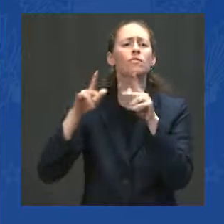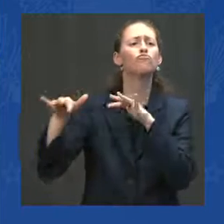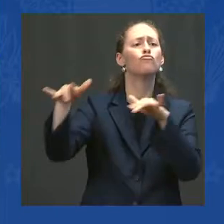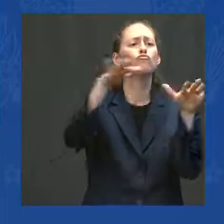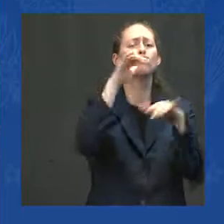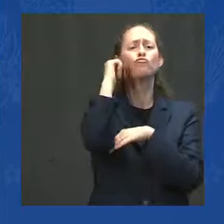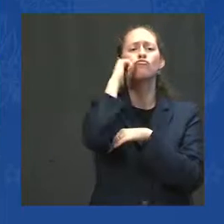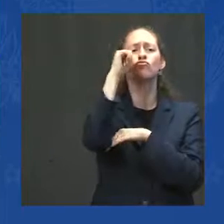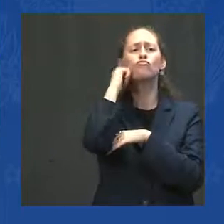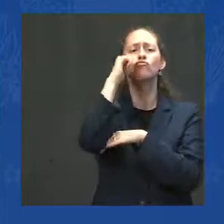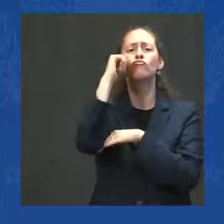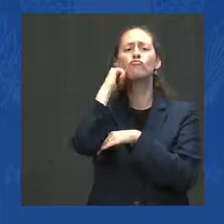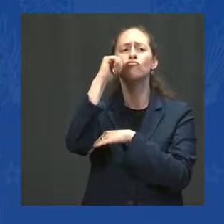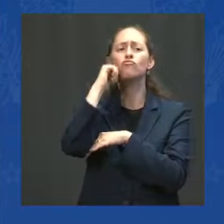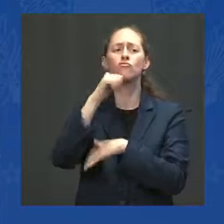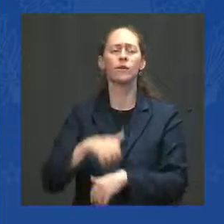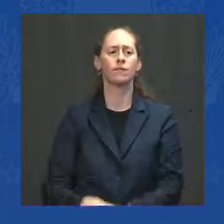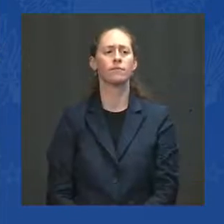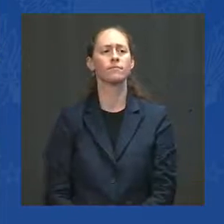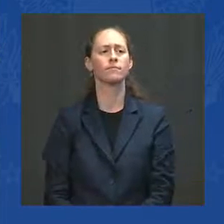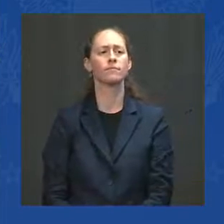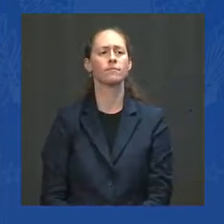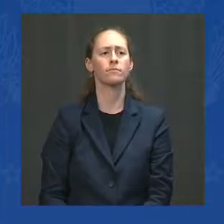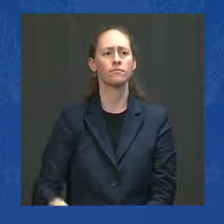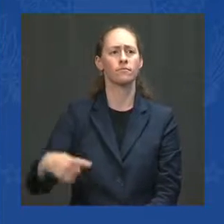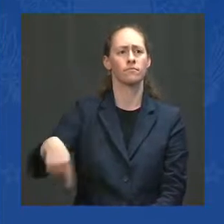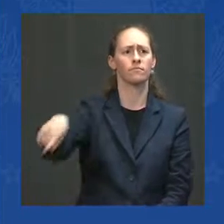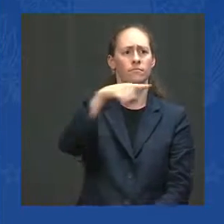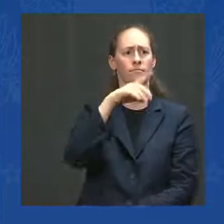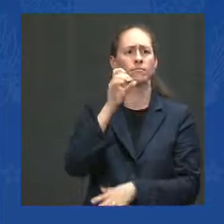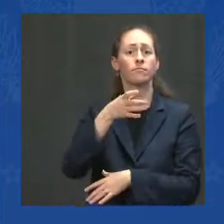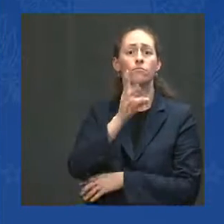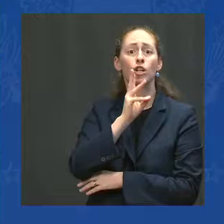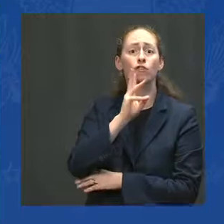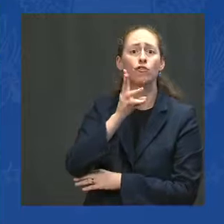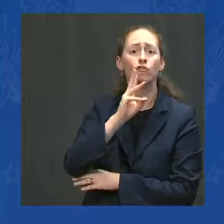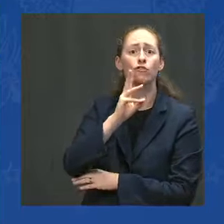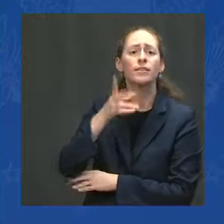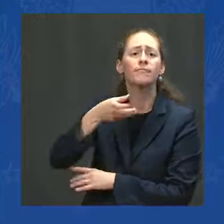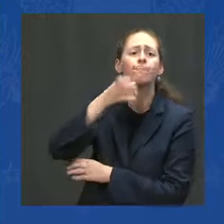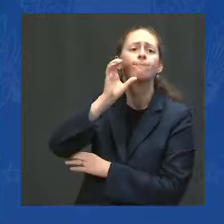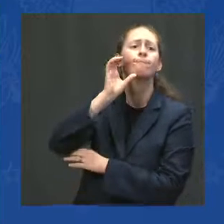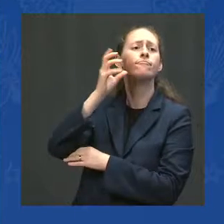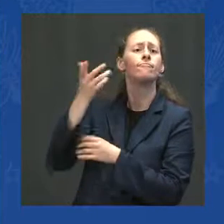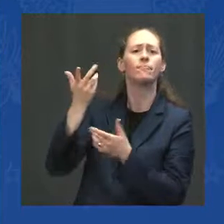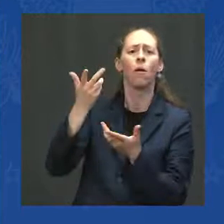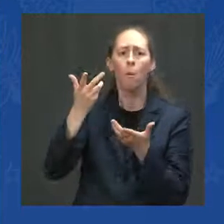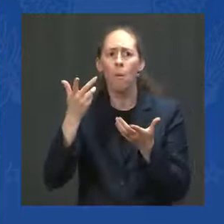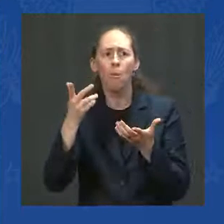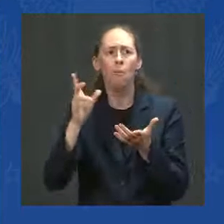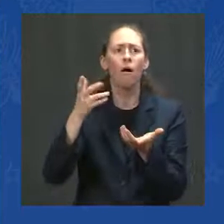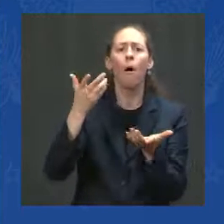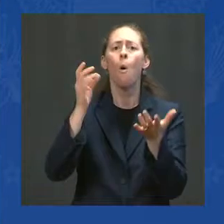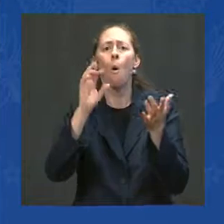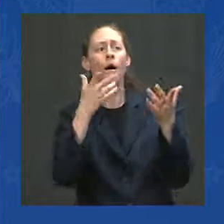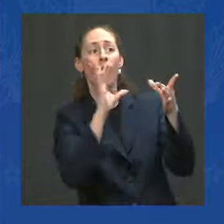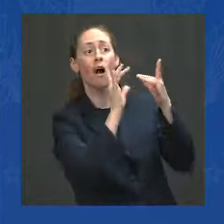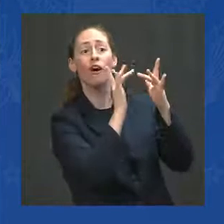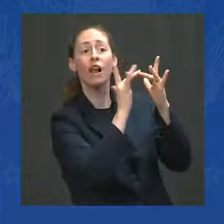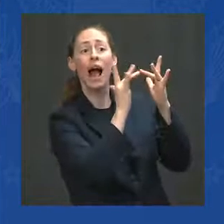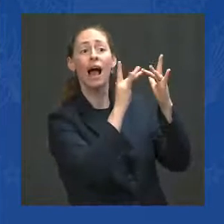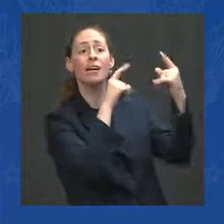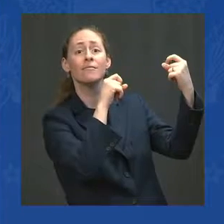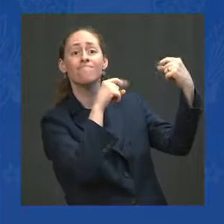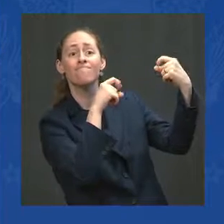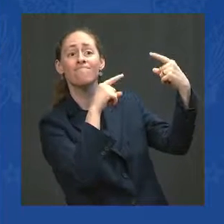from lead pipes or go to a fast food parking lot to get high-speed internet. This bill will